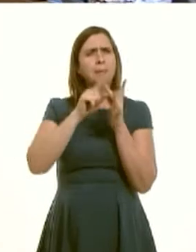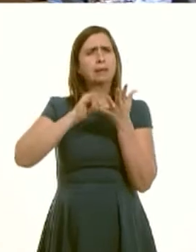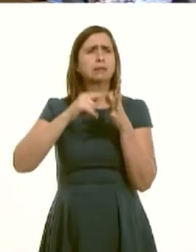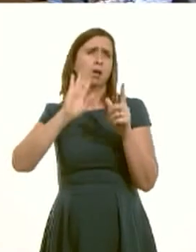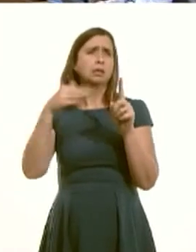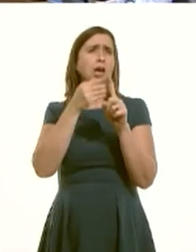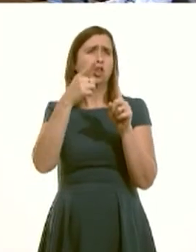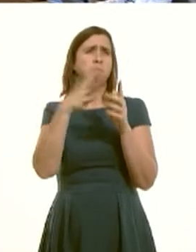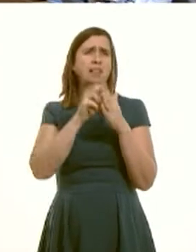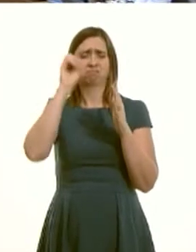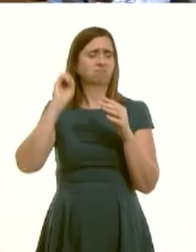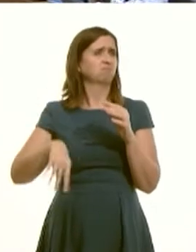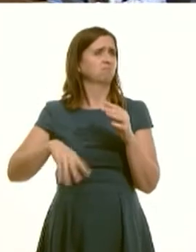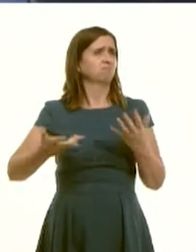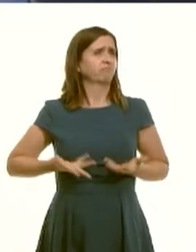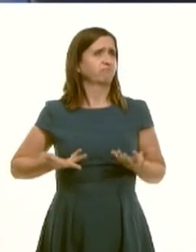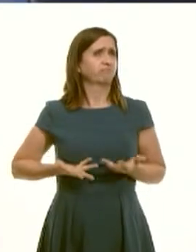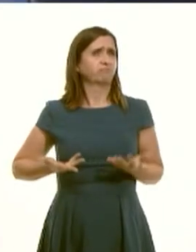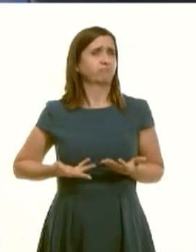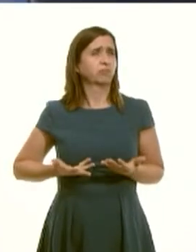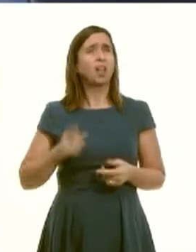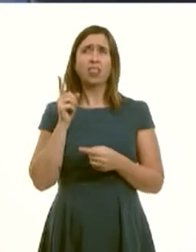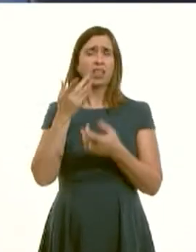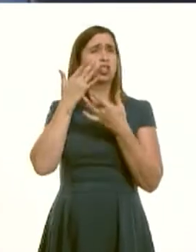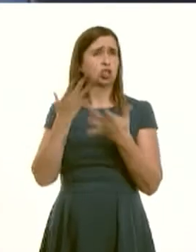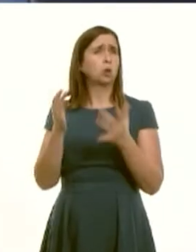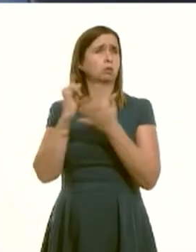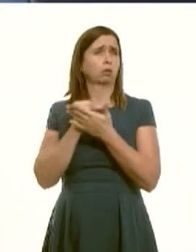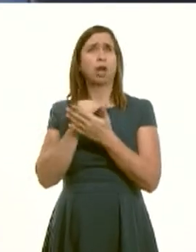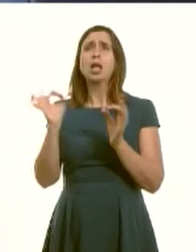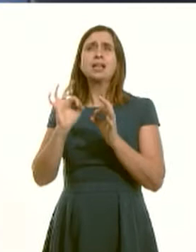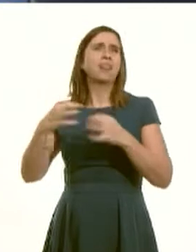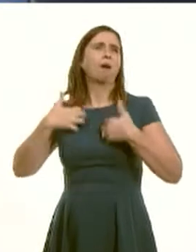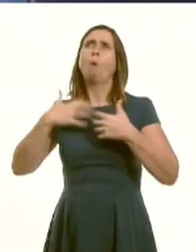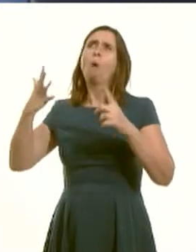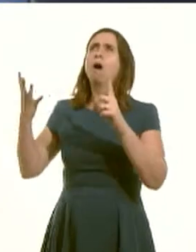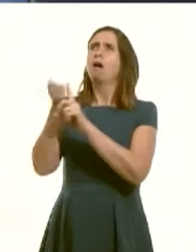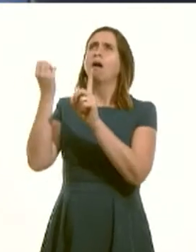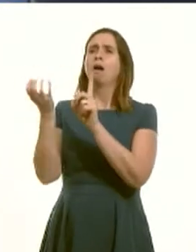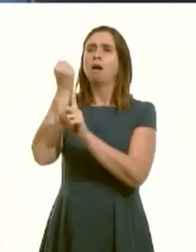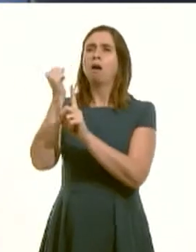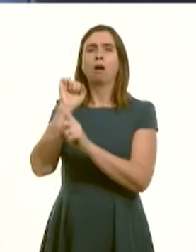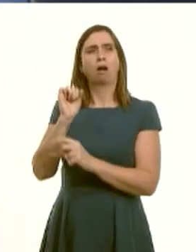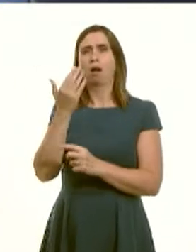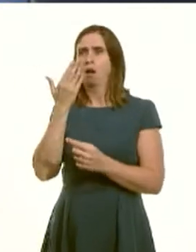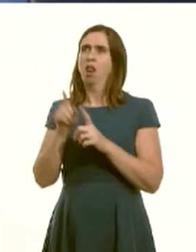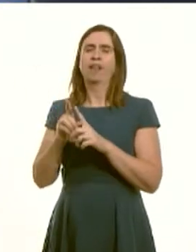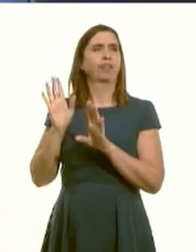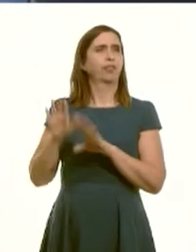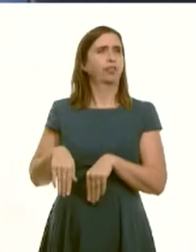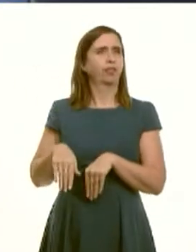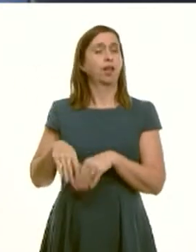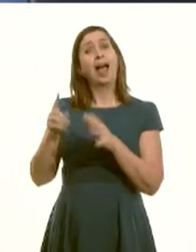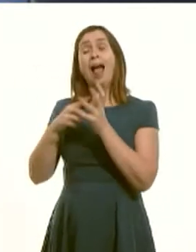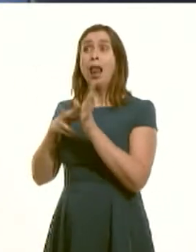another example of the poverty of ambition that characterises much of your approach. Now, yesterday, Alan